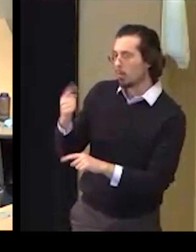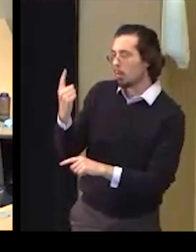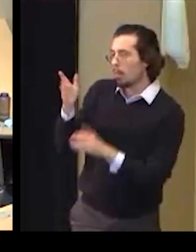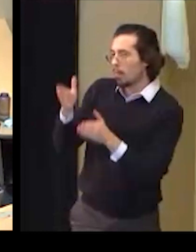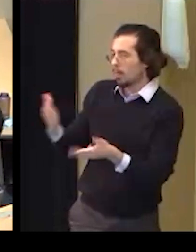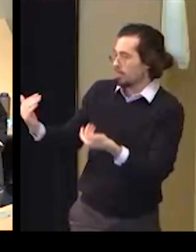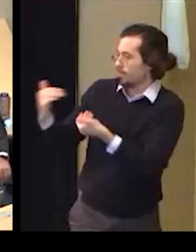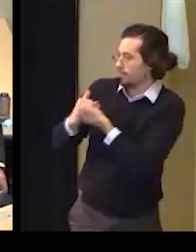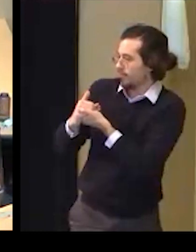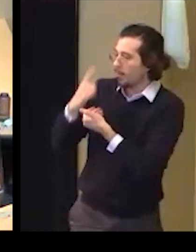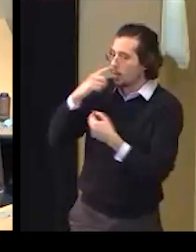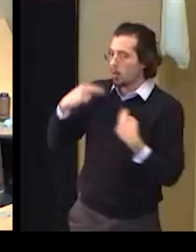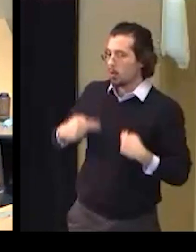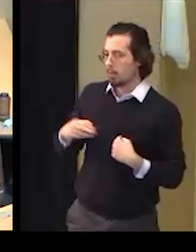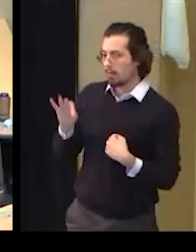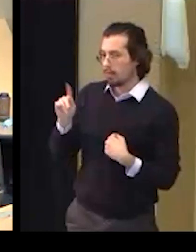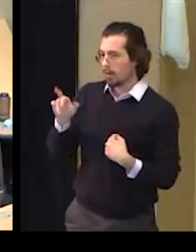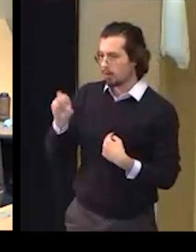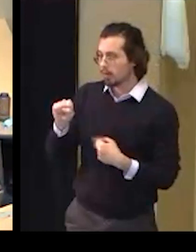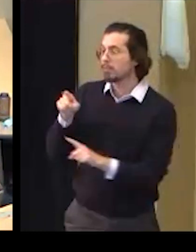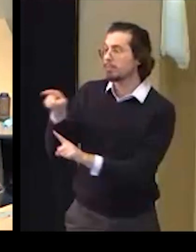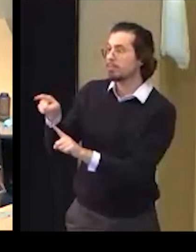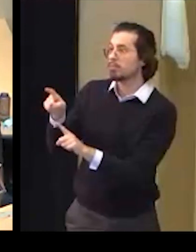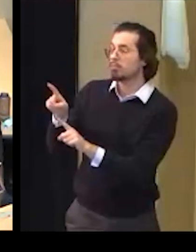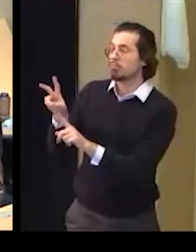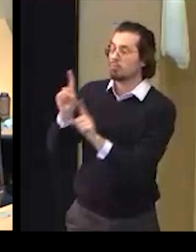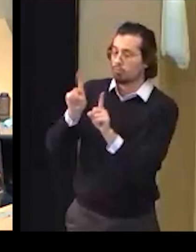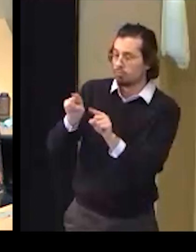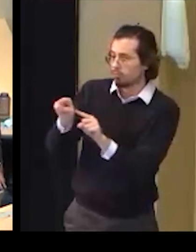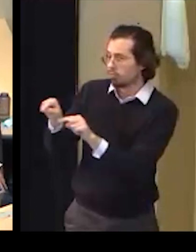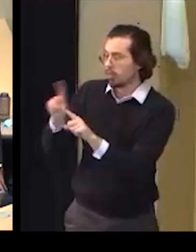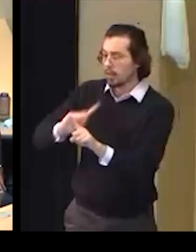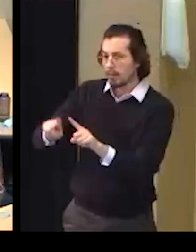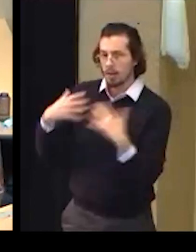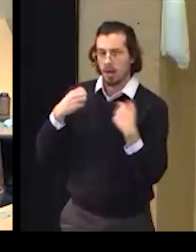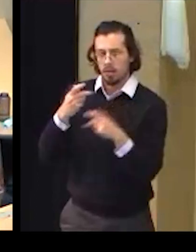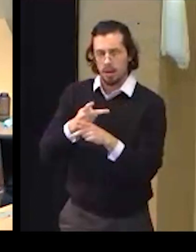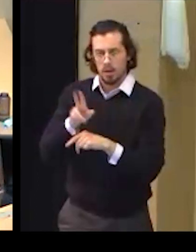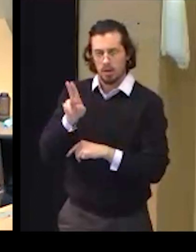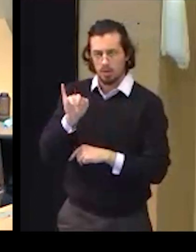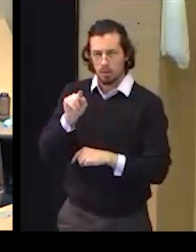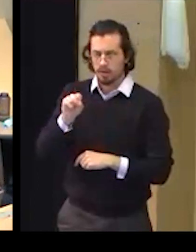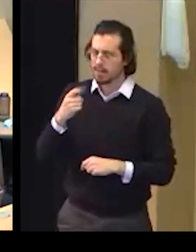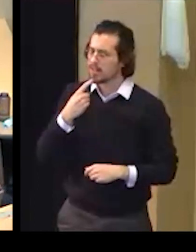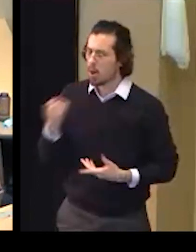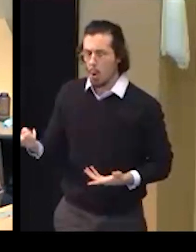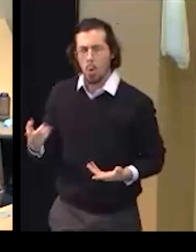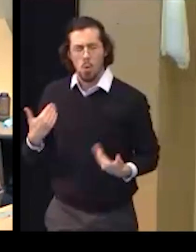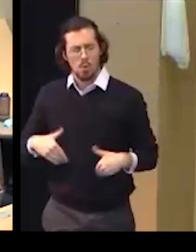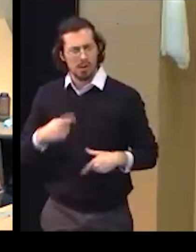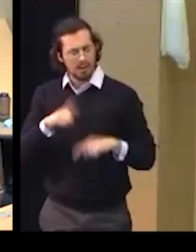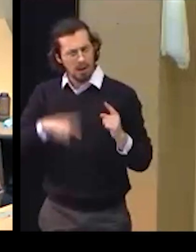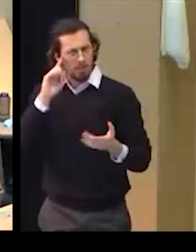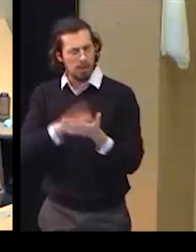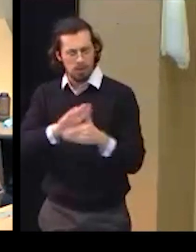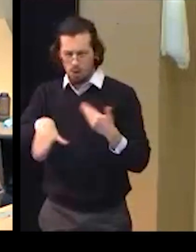collaborative that I'm part of for human factors. She was going to different healthcare units and said, I can't believe that they're all made up differently. How